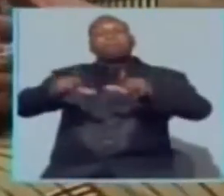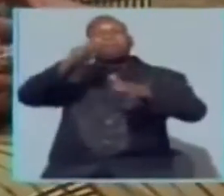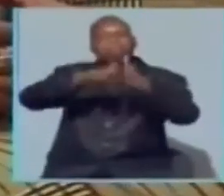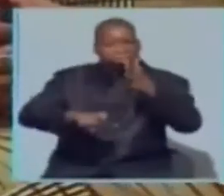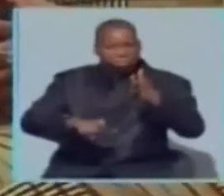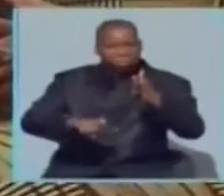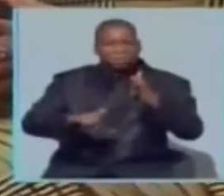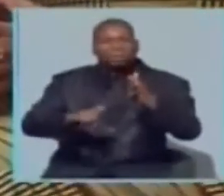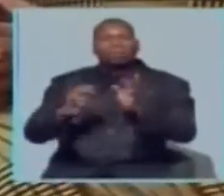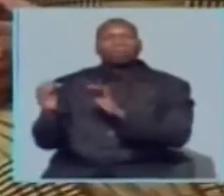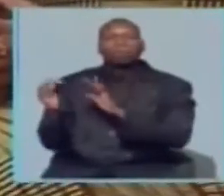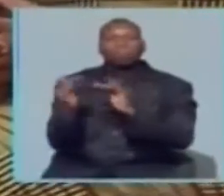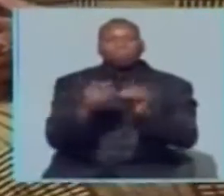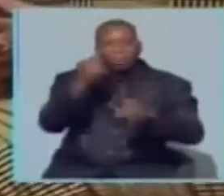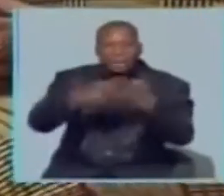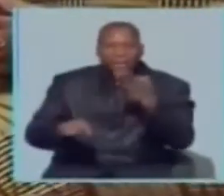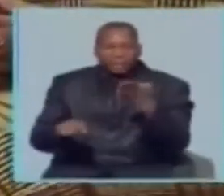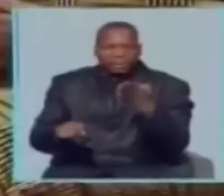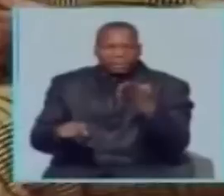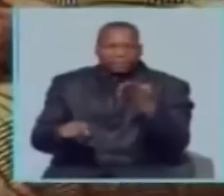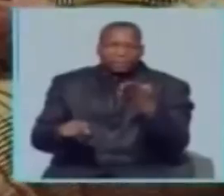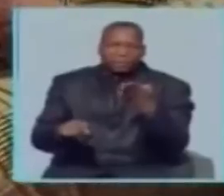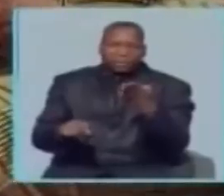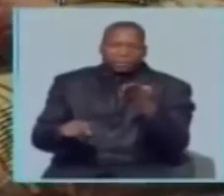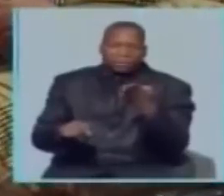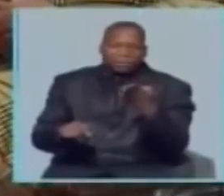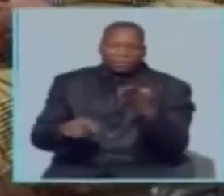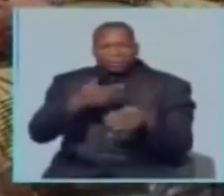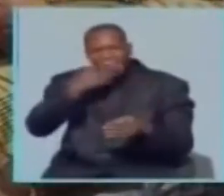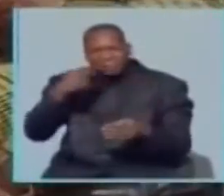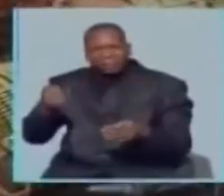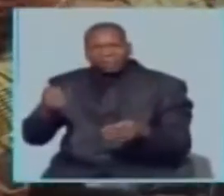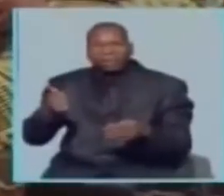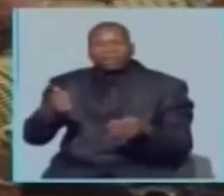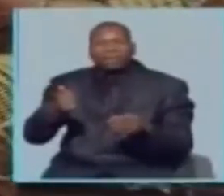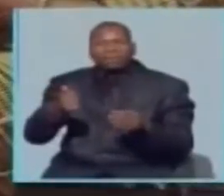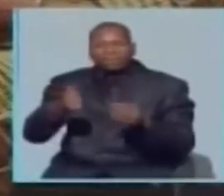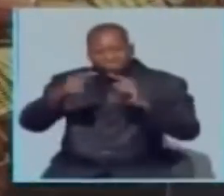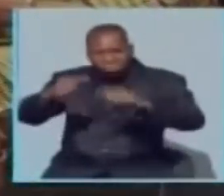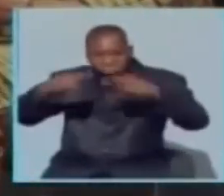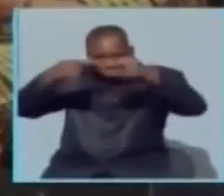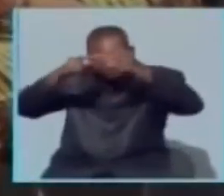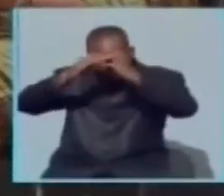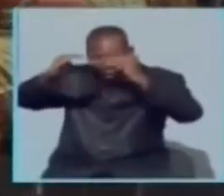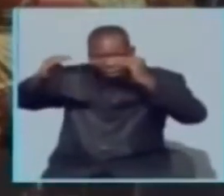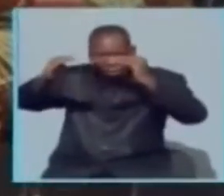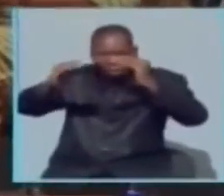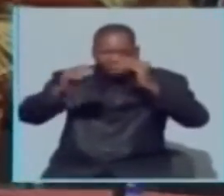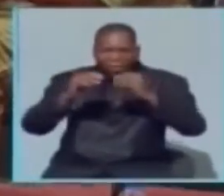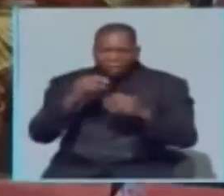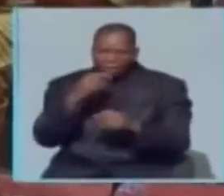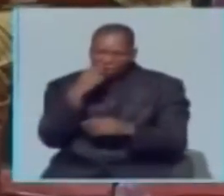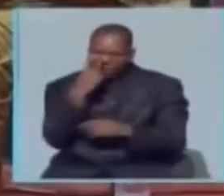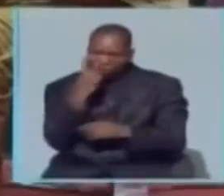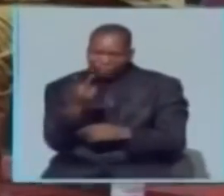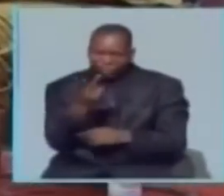that perhaps, it should be considered that, we go to another level. We looked in the region And after us looking in